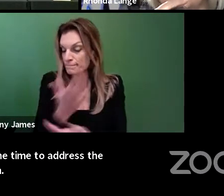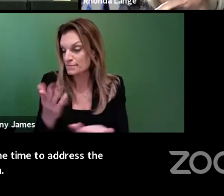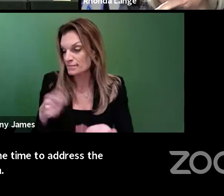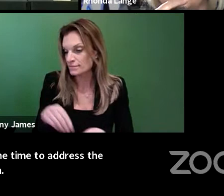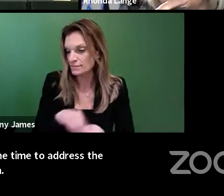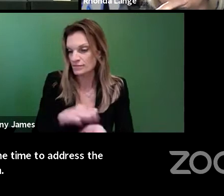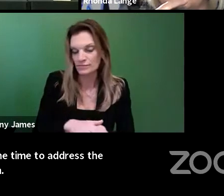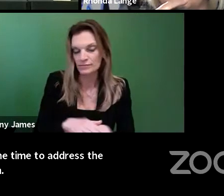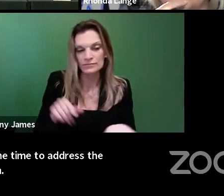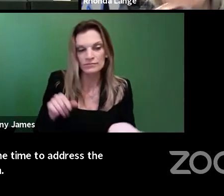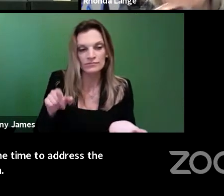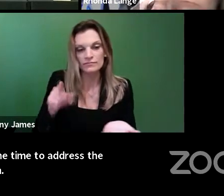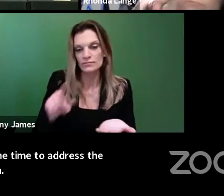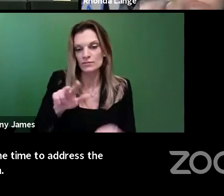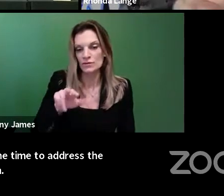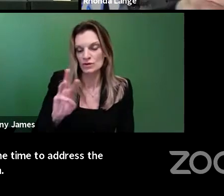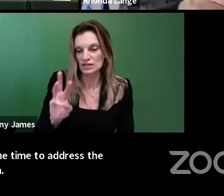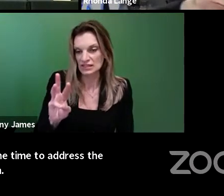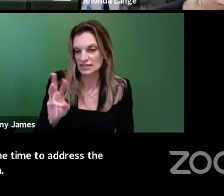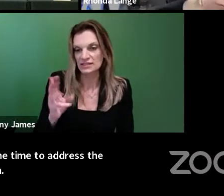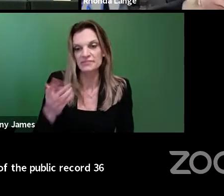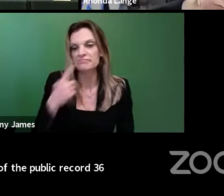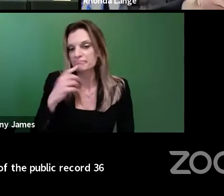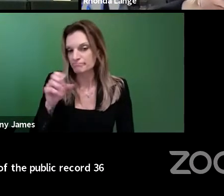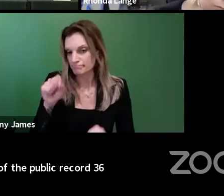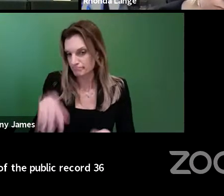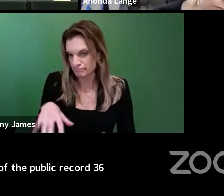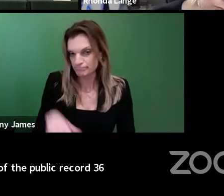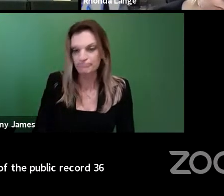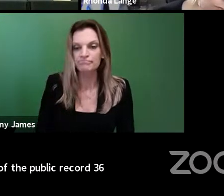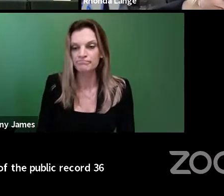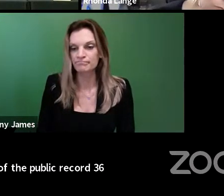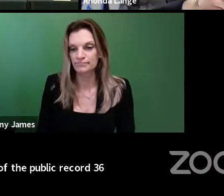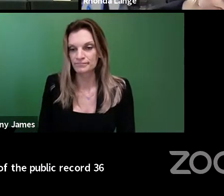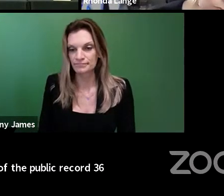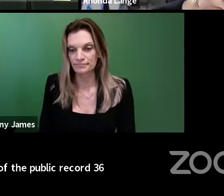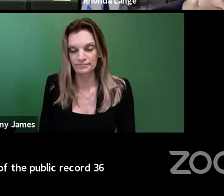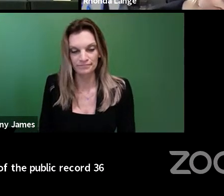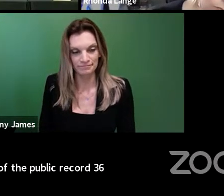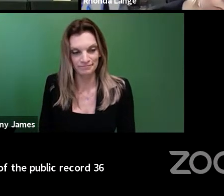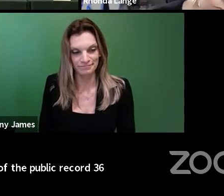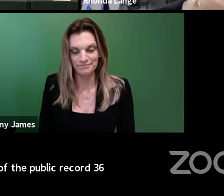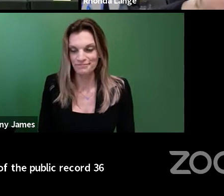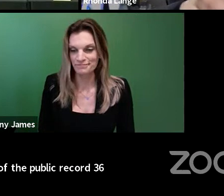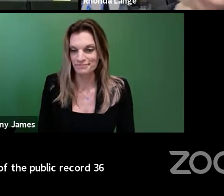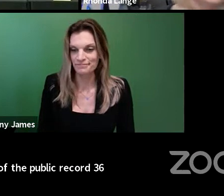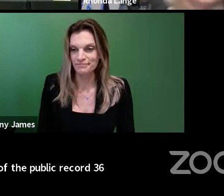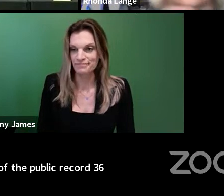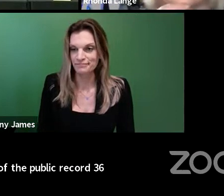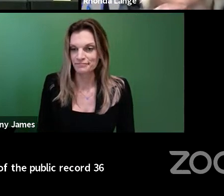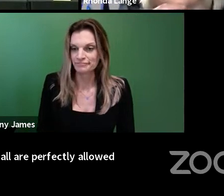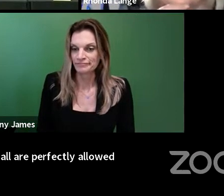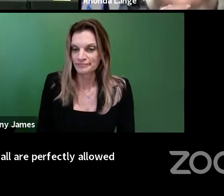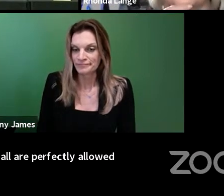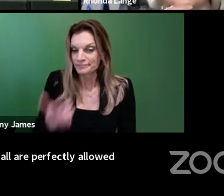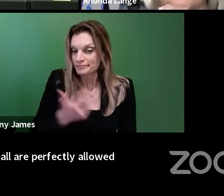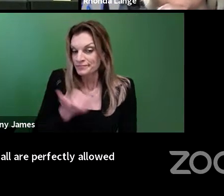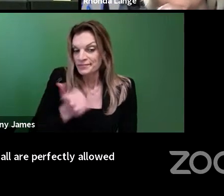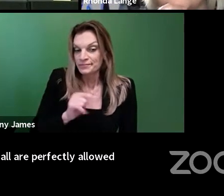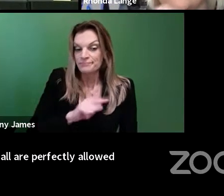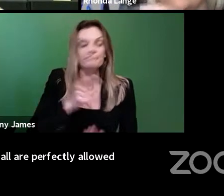record, 36 has chosen not to speak, which you all are perfectly allowed to do. And we are going to move